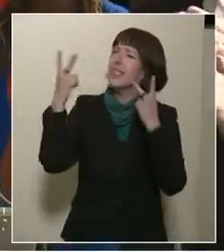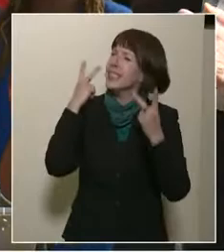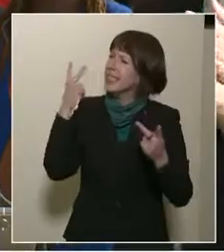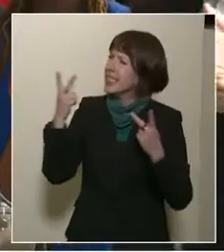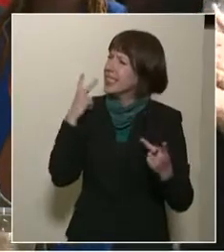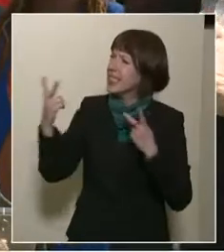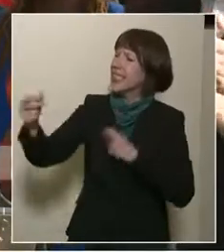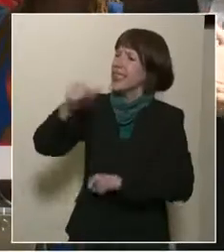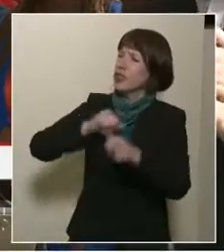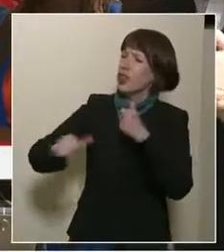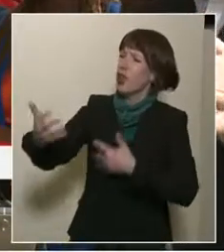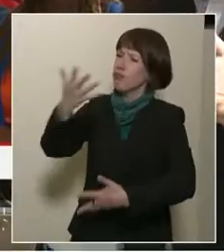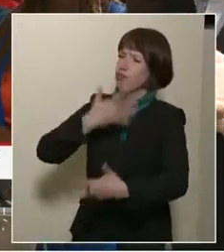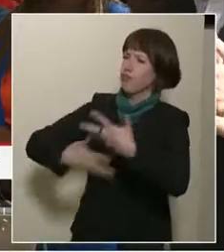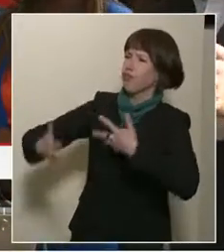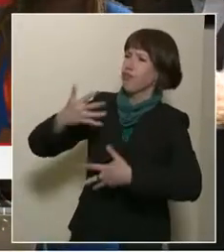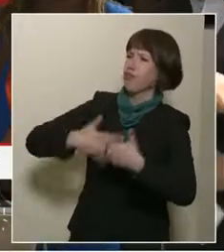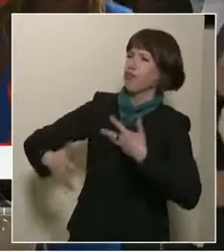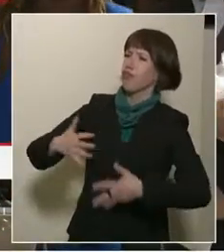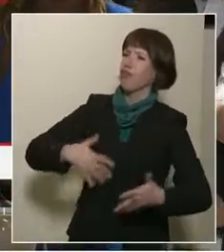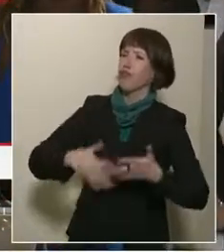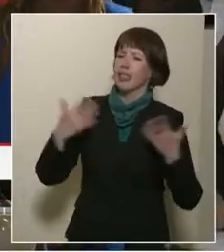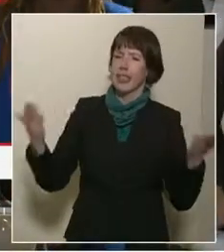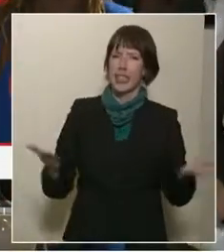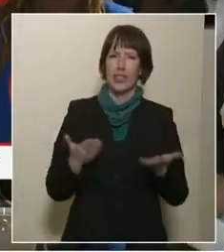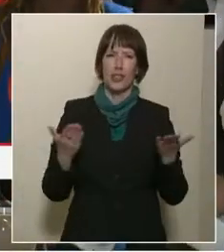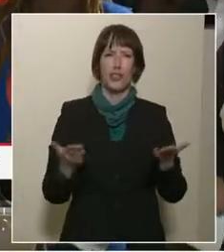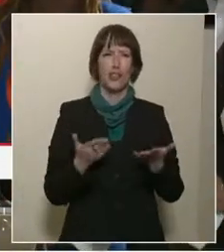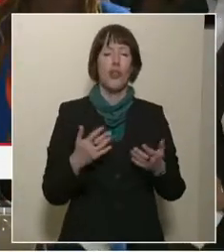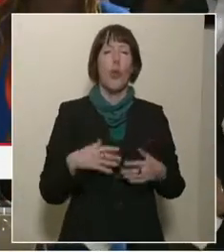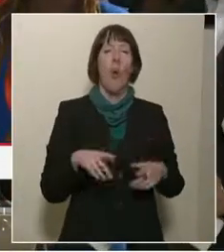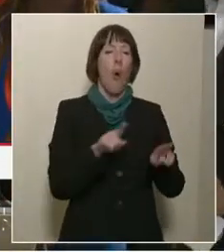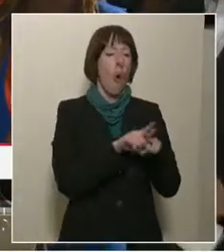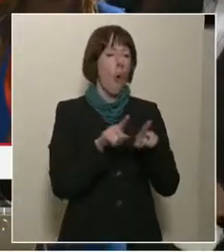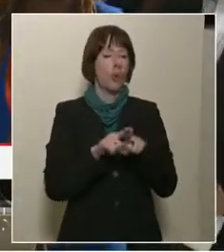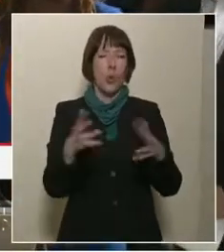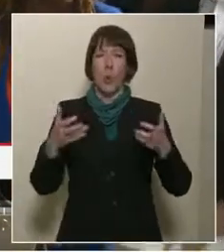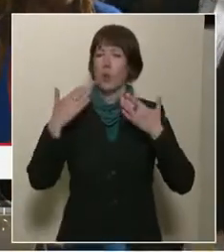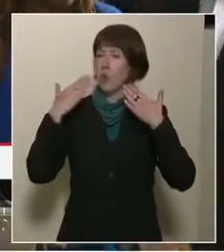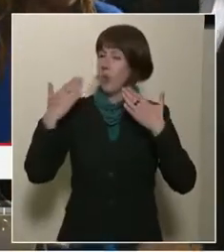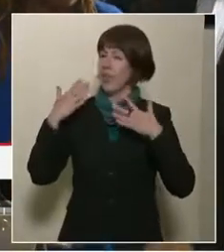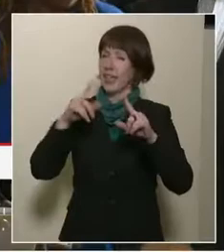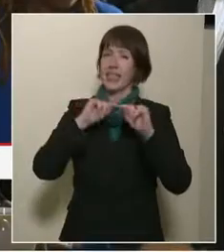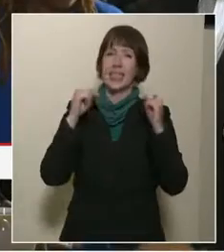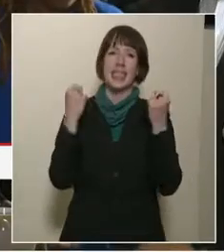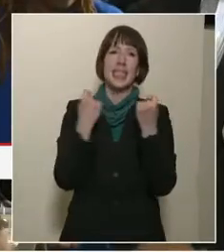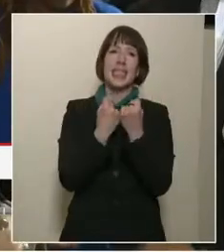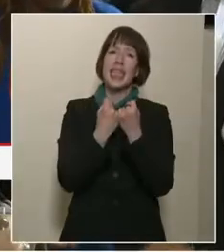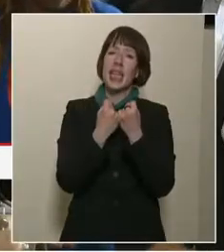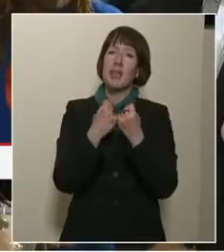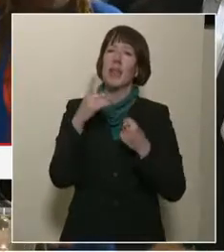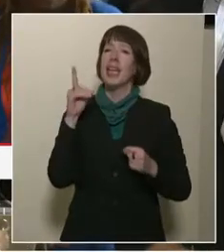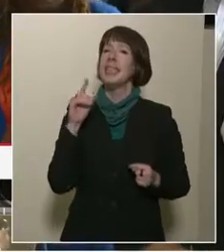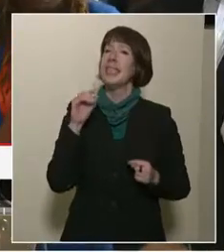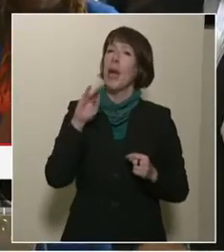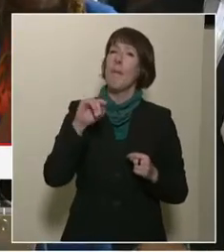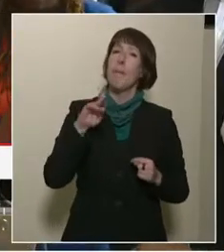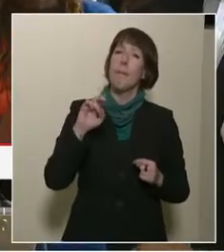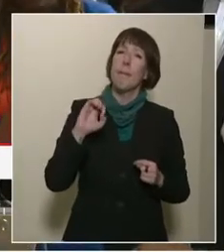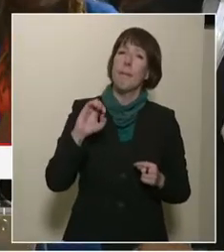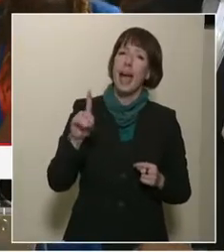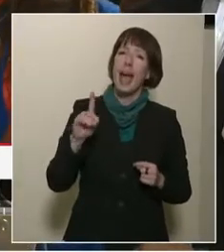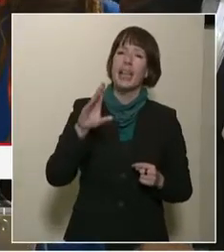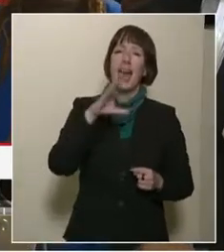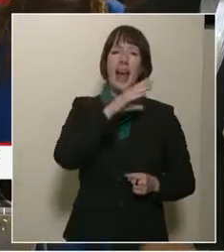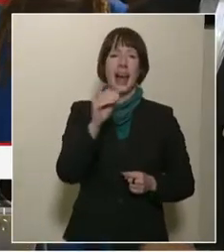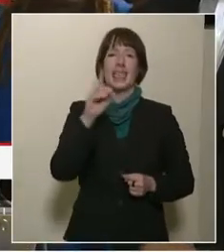everybody here at the Coop. I also want to thank our team at DMPED and DSLBD.